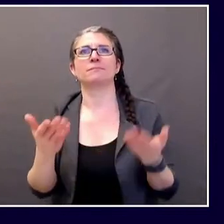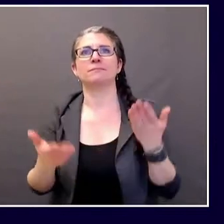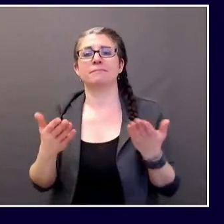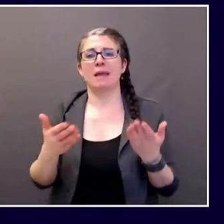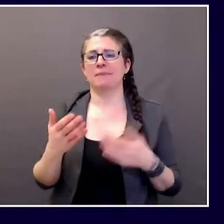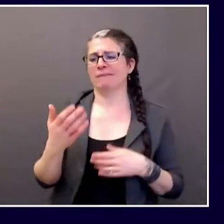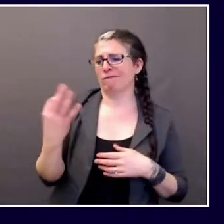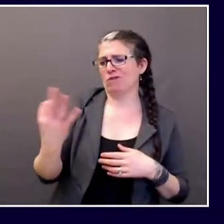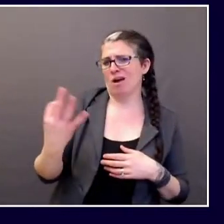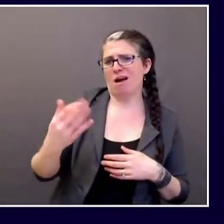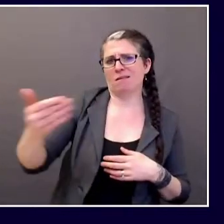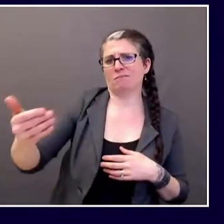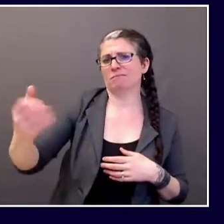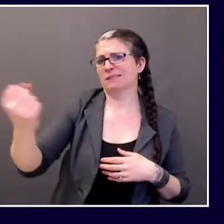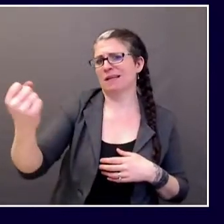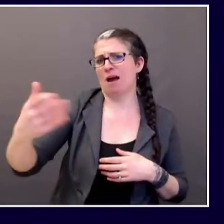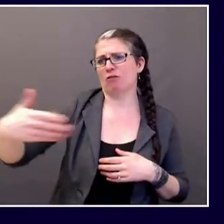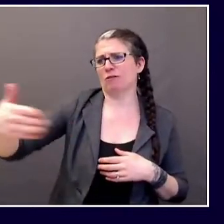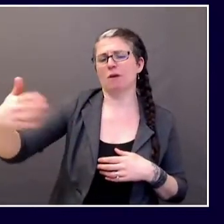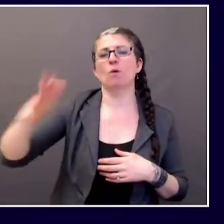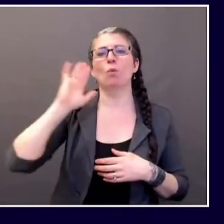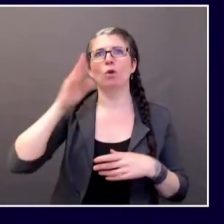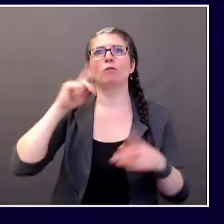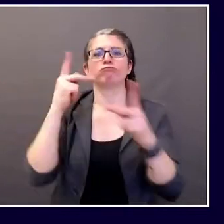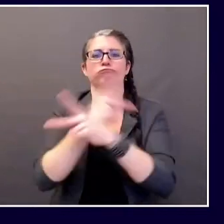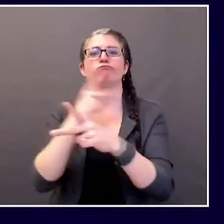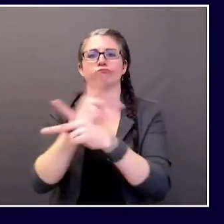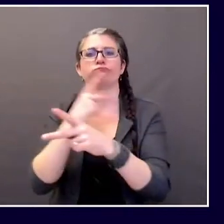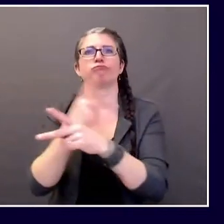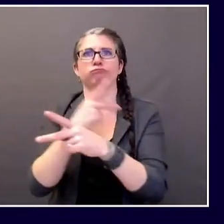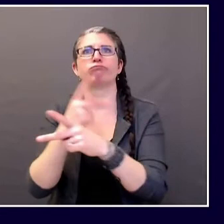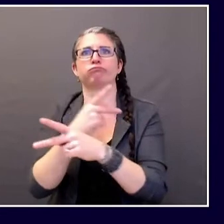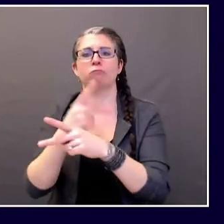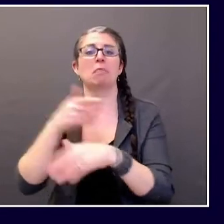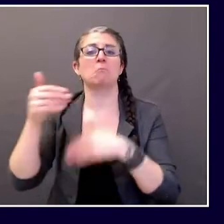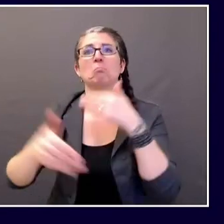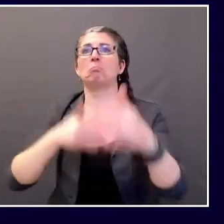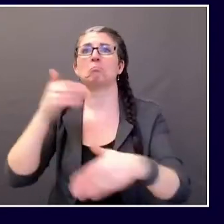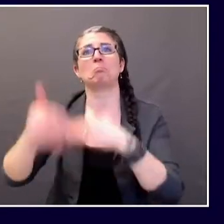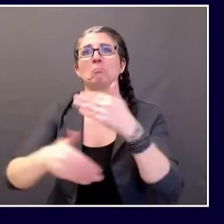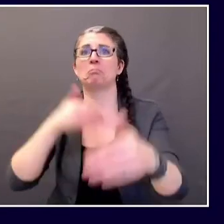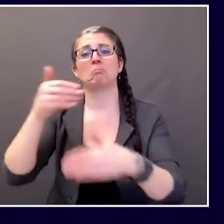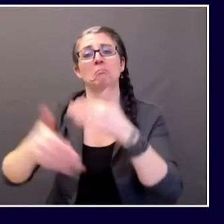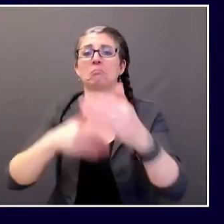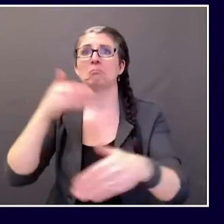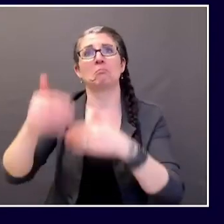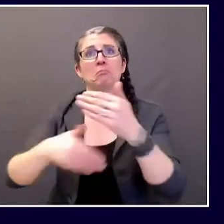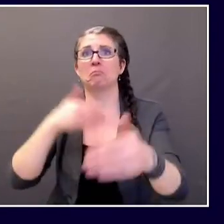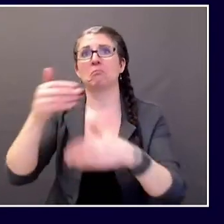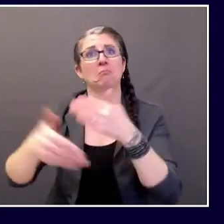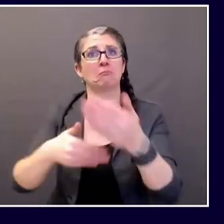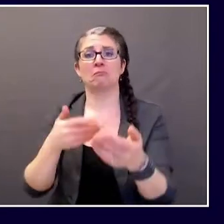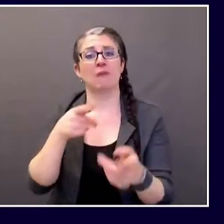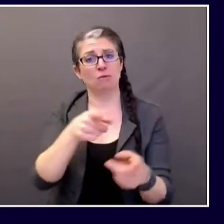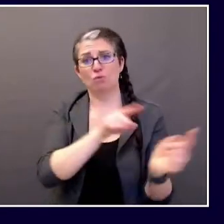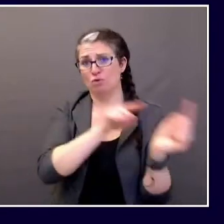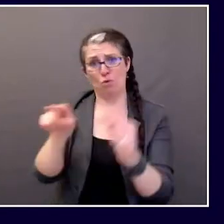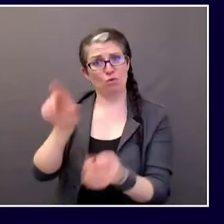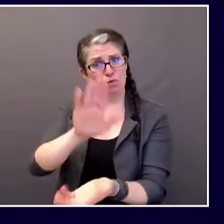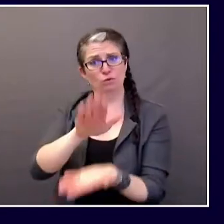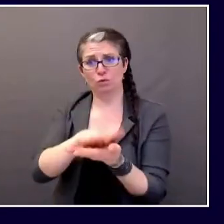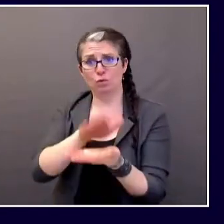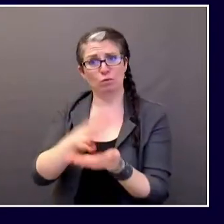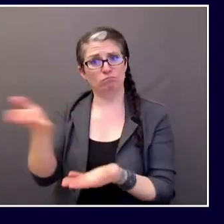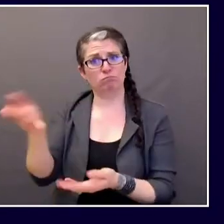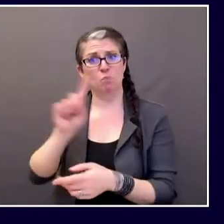older, to be able to give them an opportunity over and above the opportunity to go to what we just mentioned, this new Sanford site or